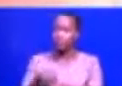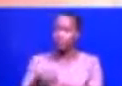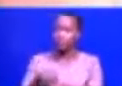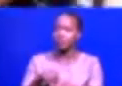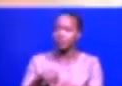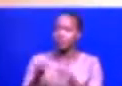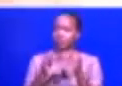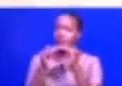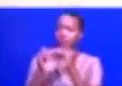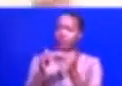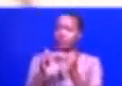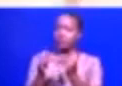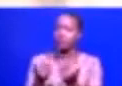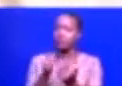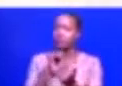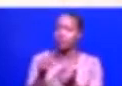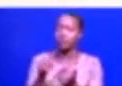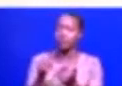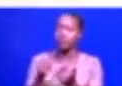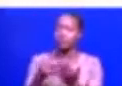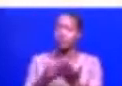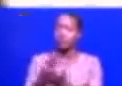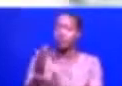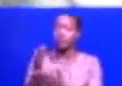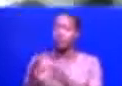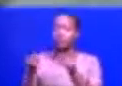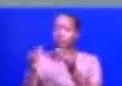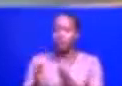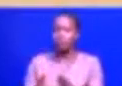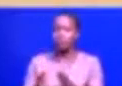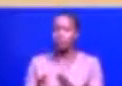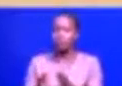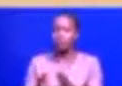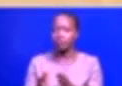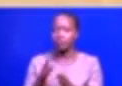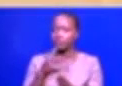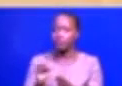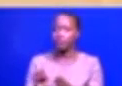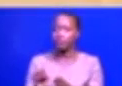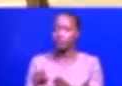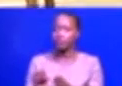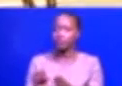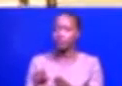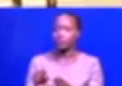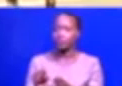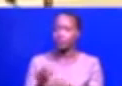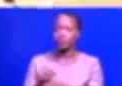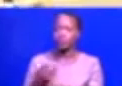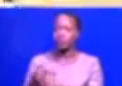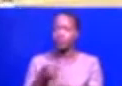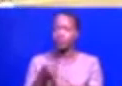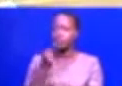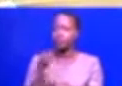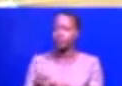level, given that we have not gone through the qualifiers at the zonal level. So it is really calling for us to make sure that we